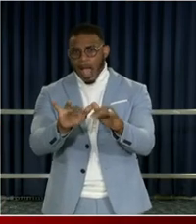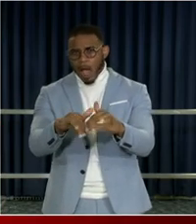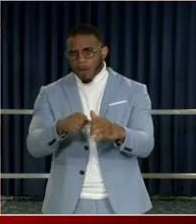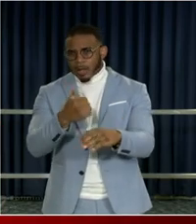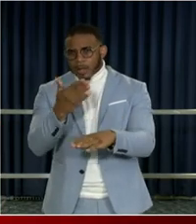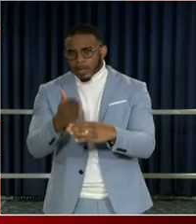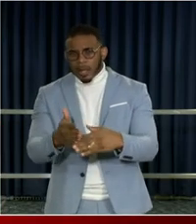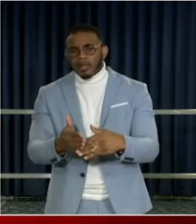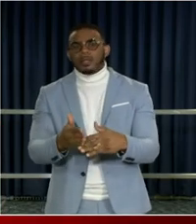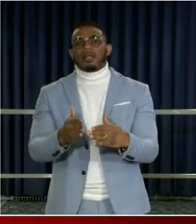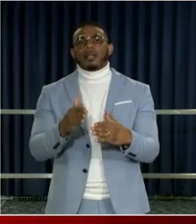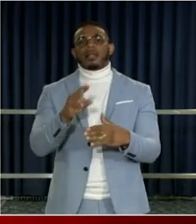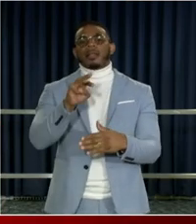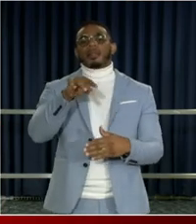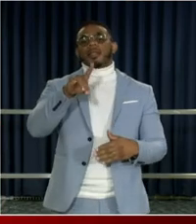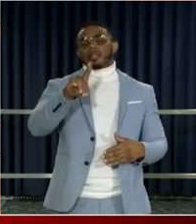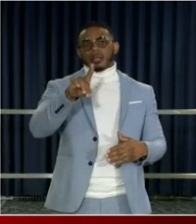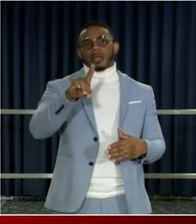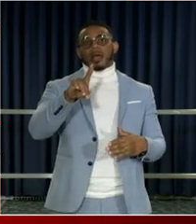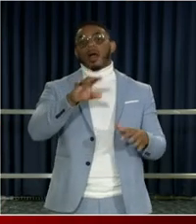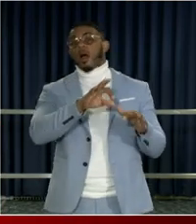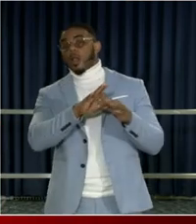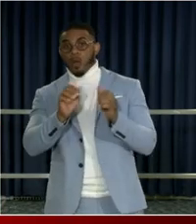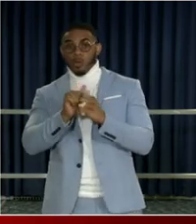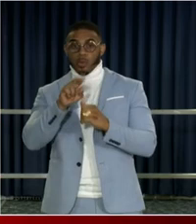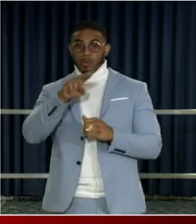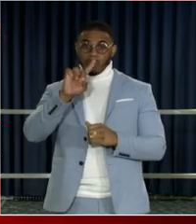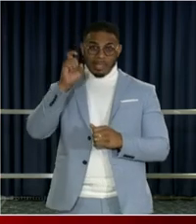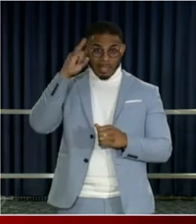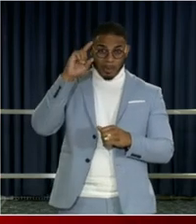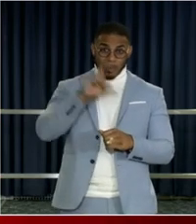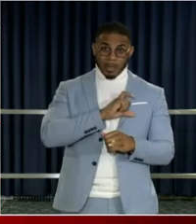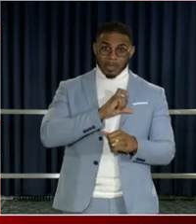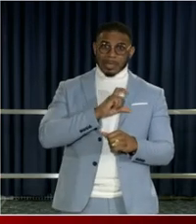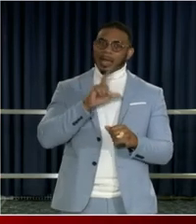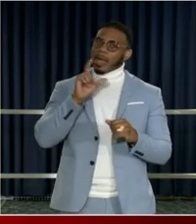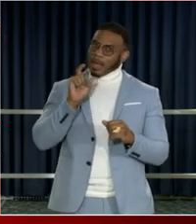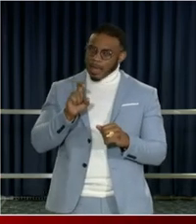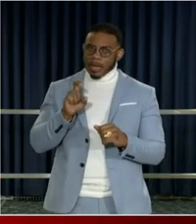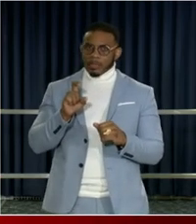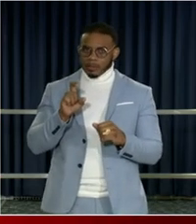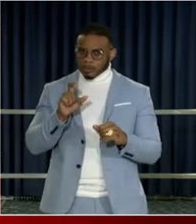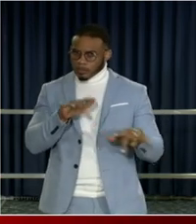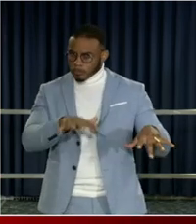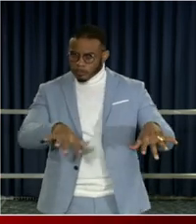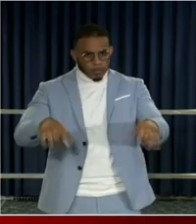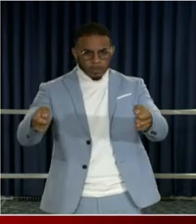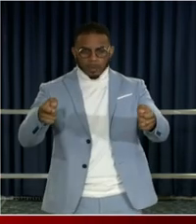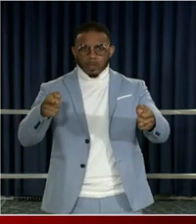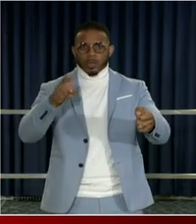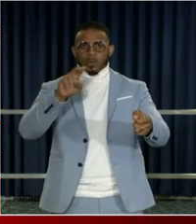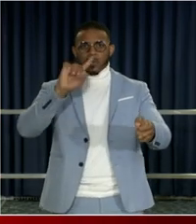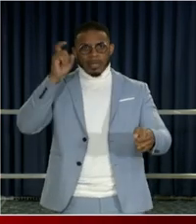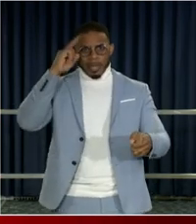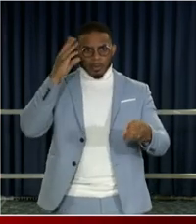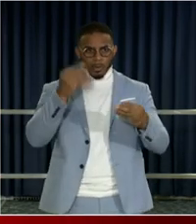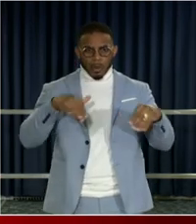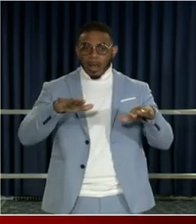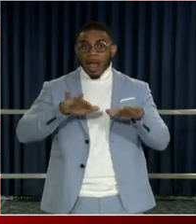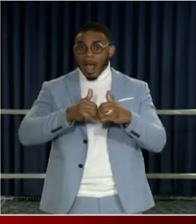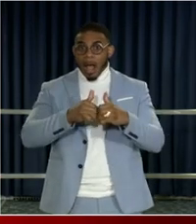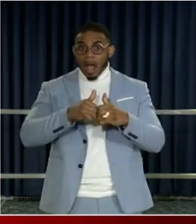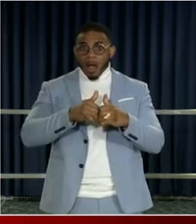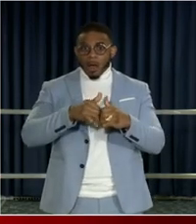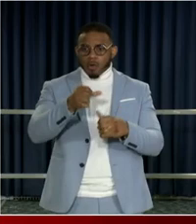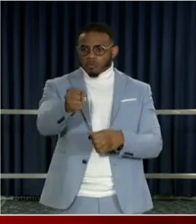the Metropolitan Police Department, along with the U.S. Capitol Police, had to regain control of the U.S. Capitol by